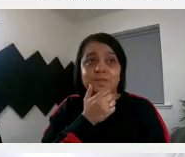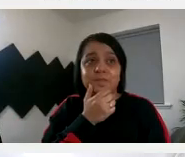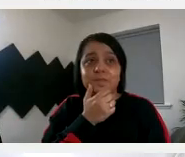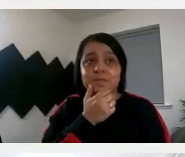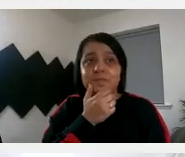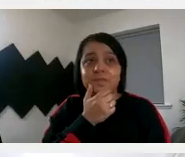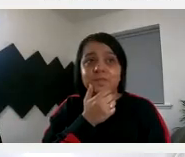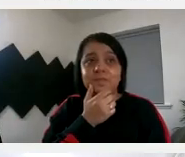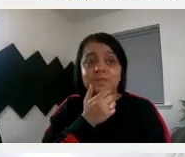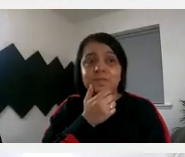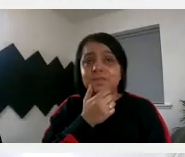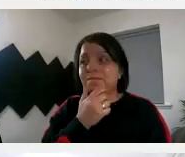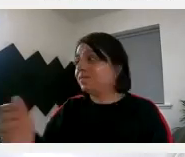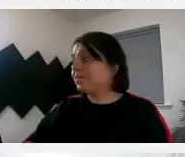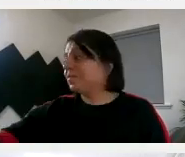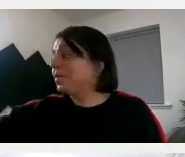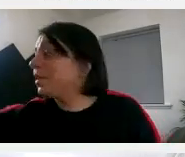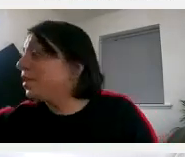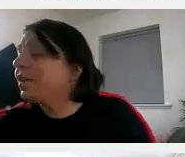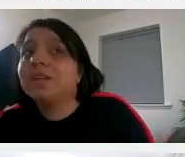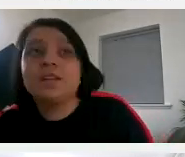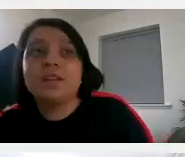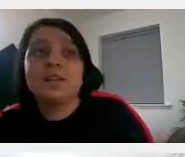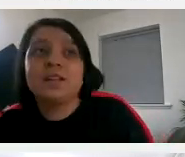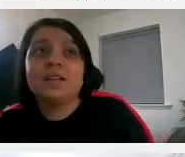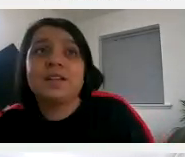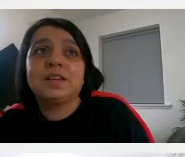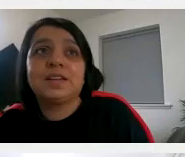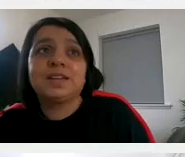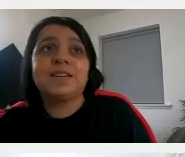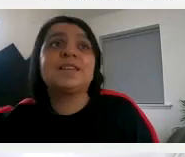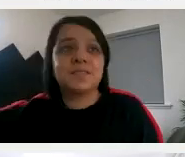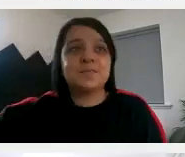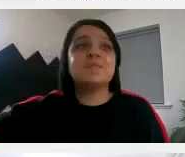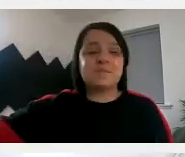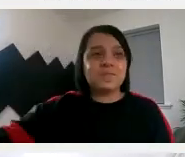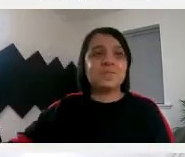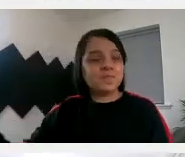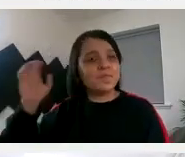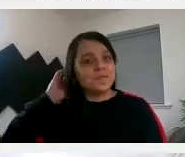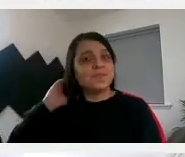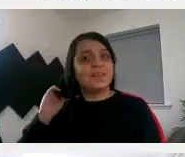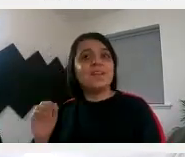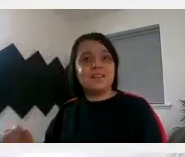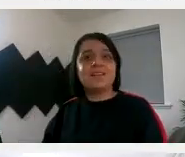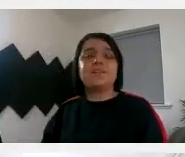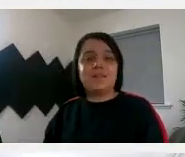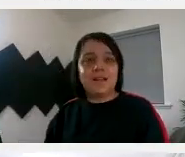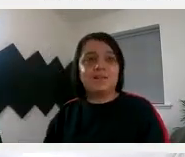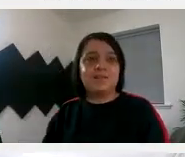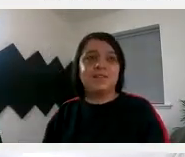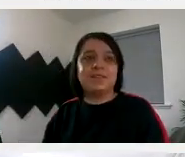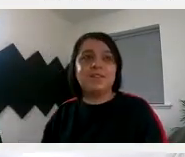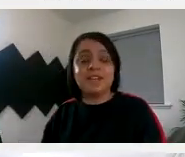I know for a fact in the UK, you will hear every single language in the world because there are people from every single country in the